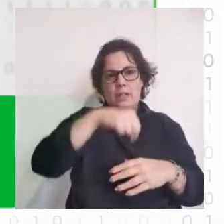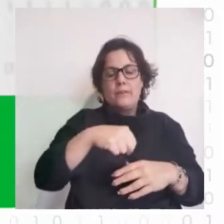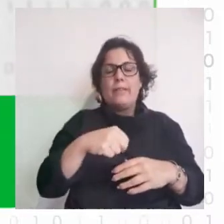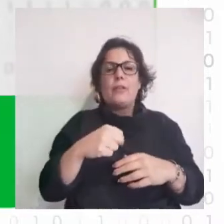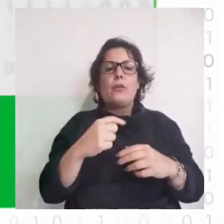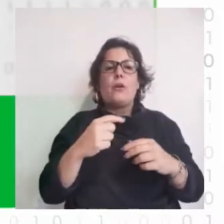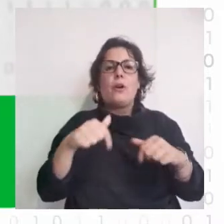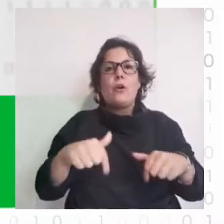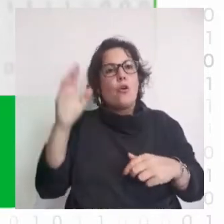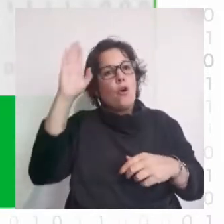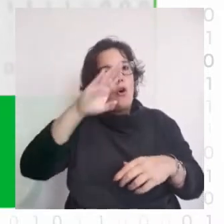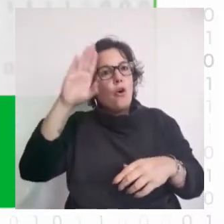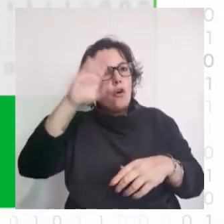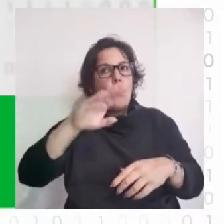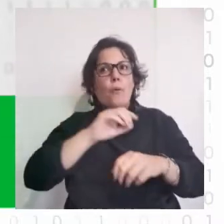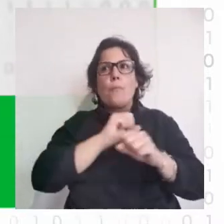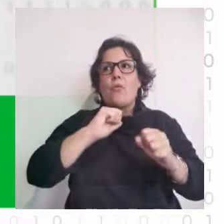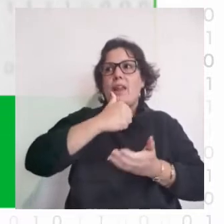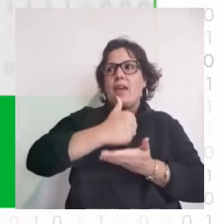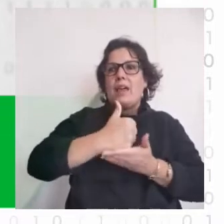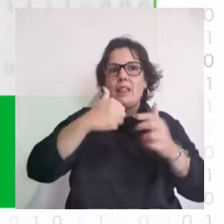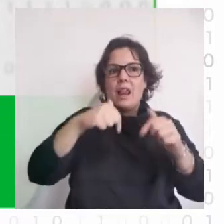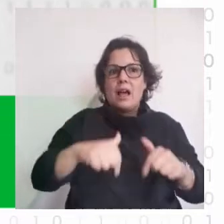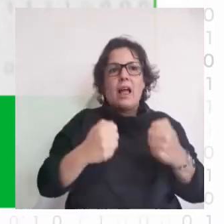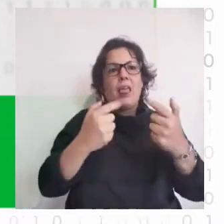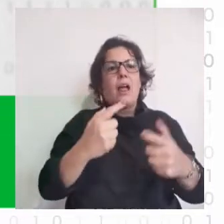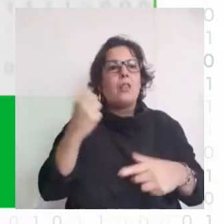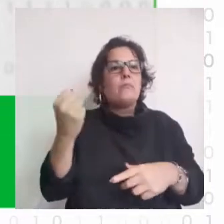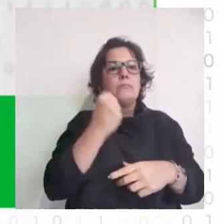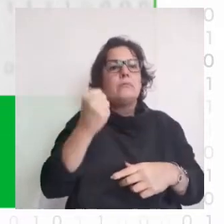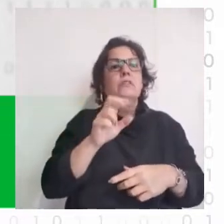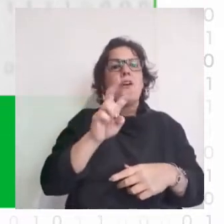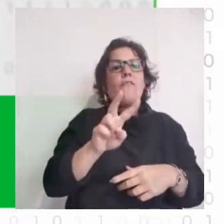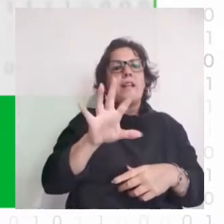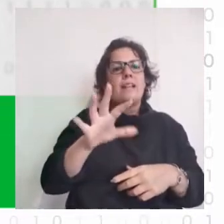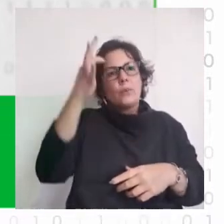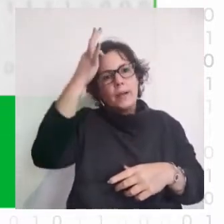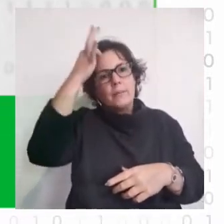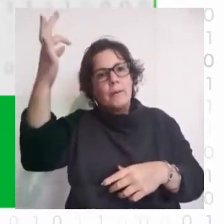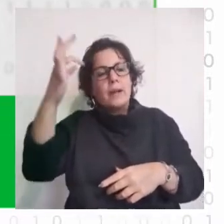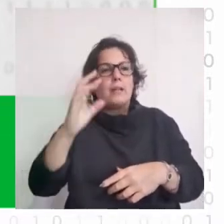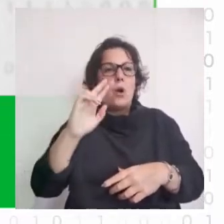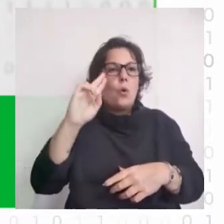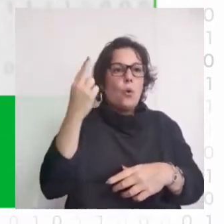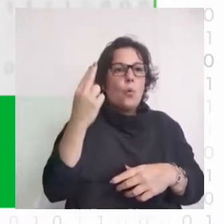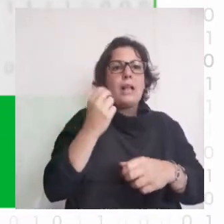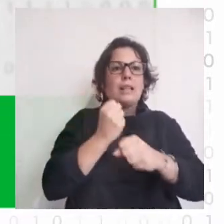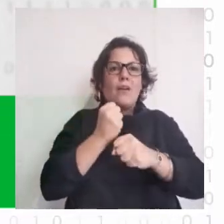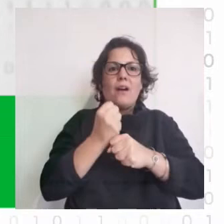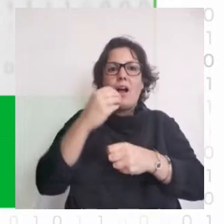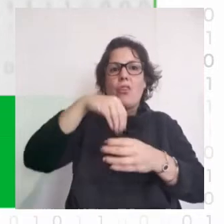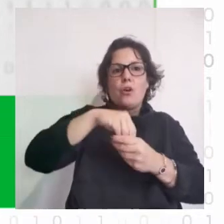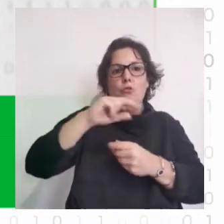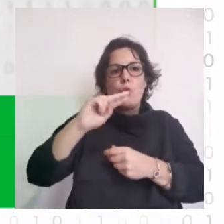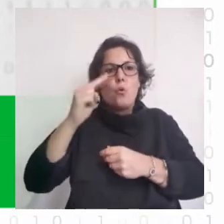es un honor poder estar acá poniendo de relieve el trabajo de 25 expertas de Uruguay o que trabajan en Uruguay en el campo de la